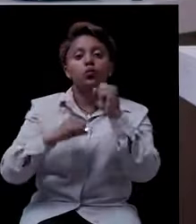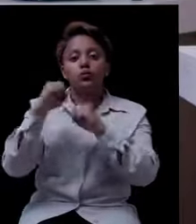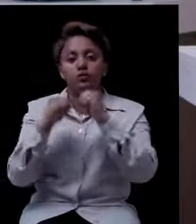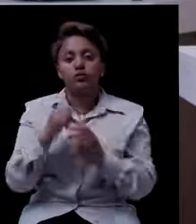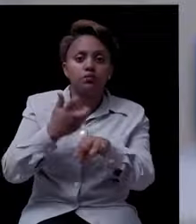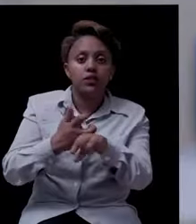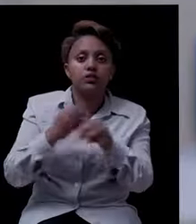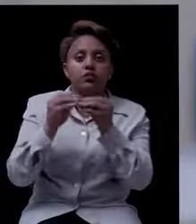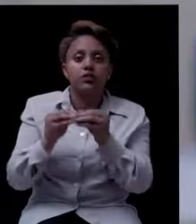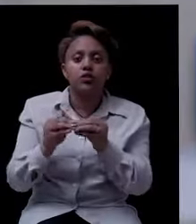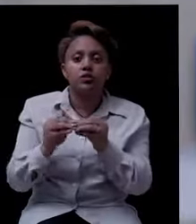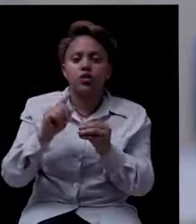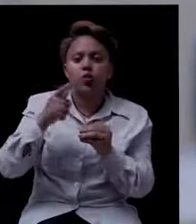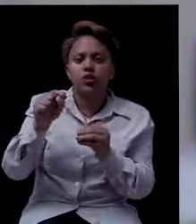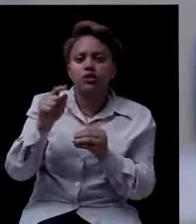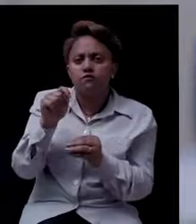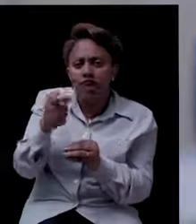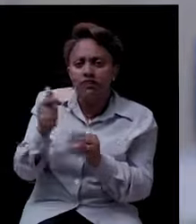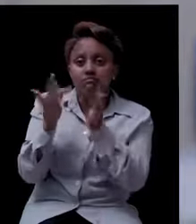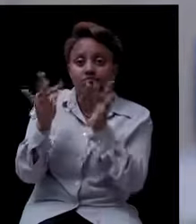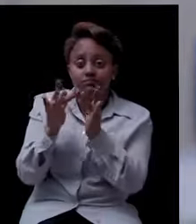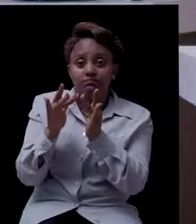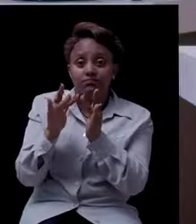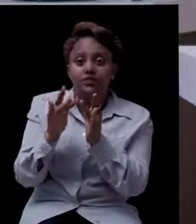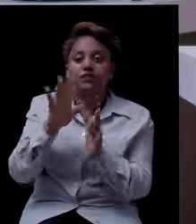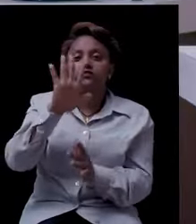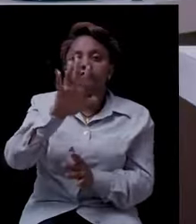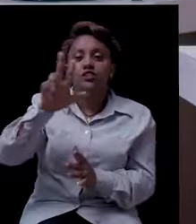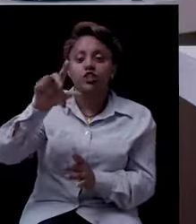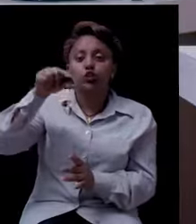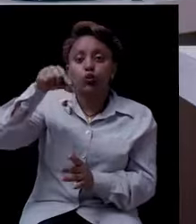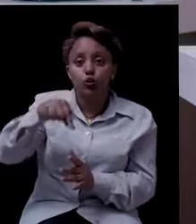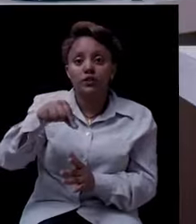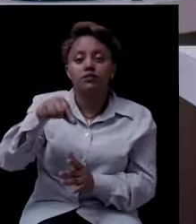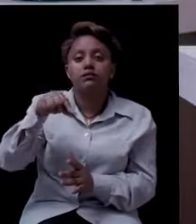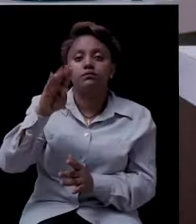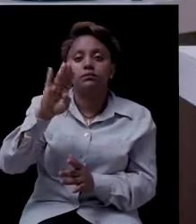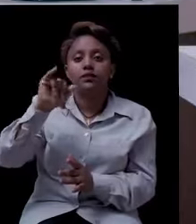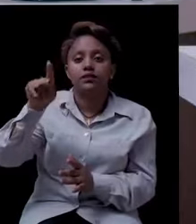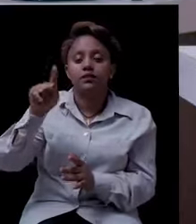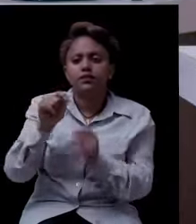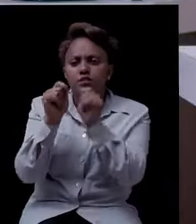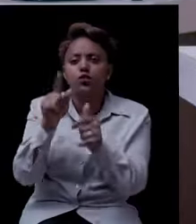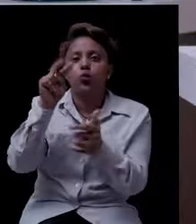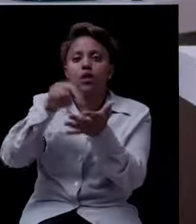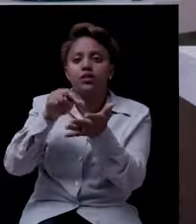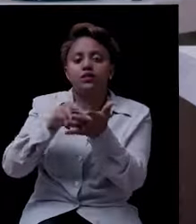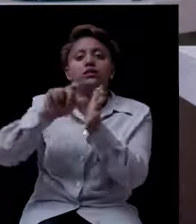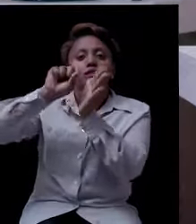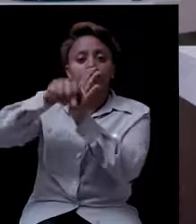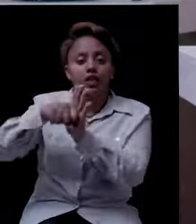quantum computing. It makes complex calculations. For example, Google Fast Quantum Computer with 53